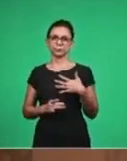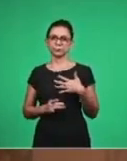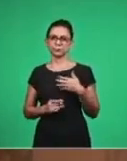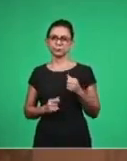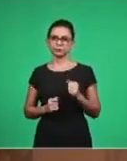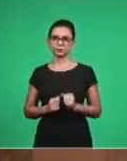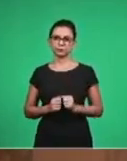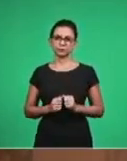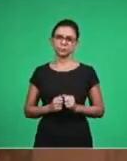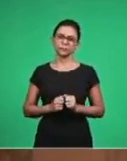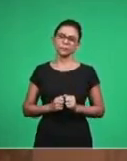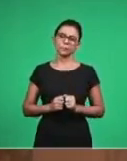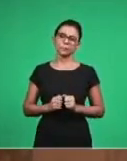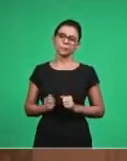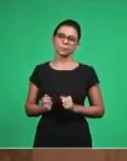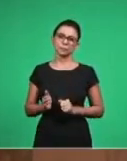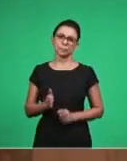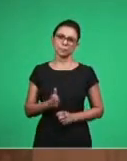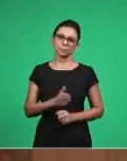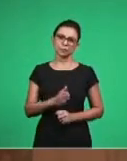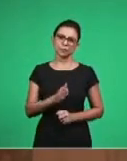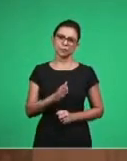I'd like to make a small comment.